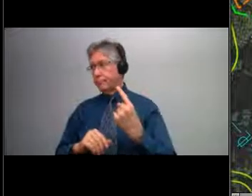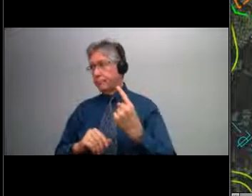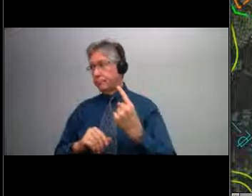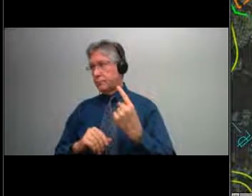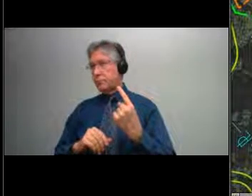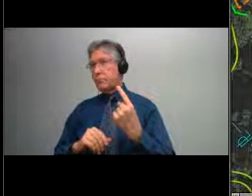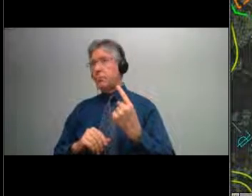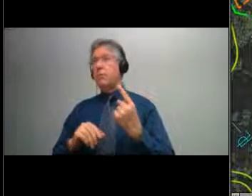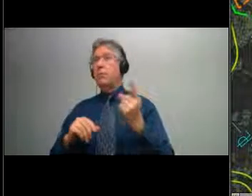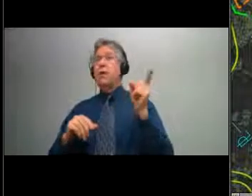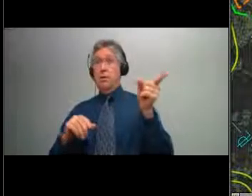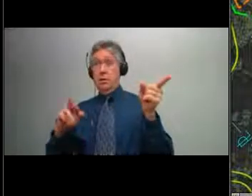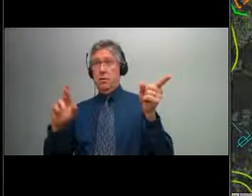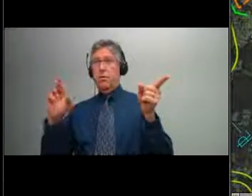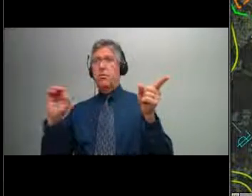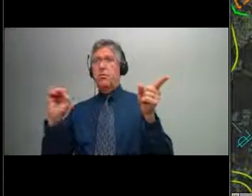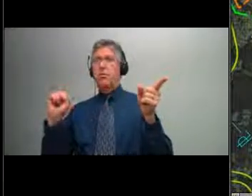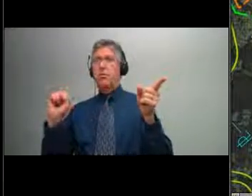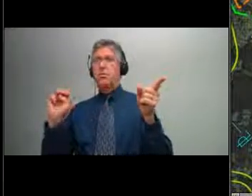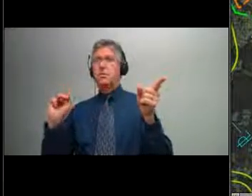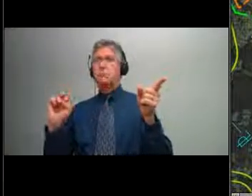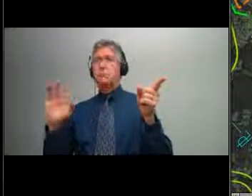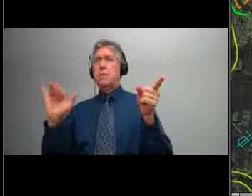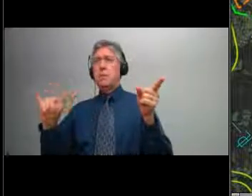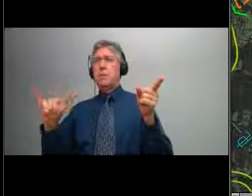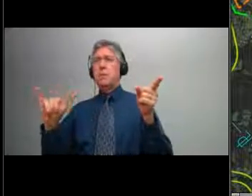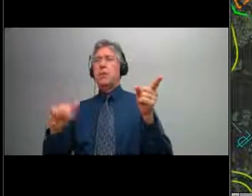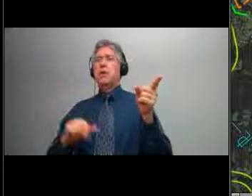from Rosemary, who asks, what does the